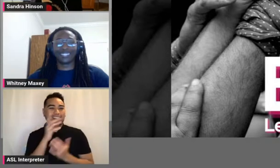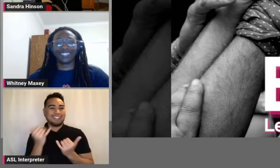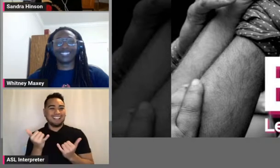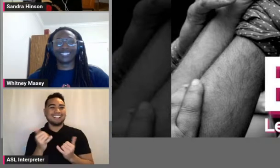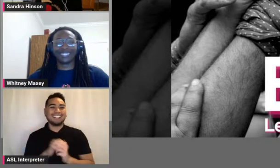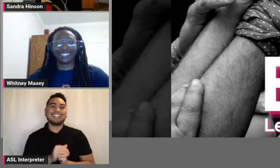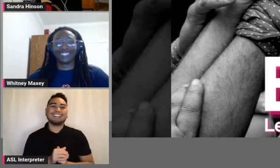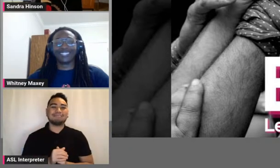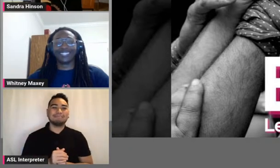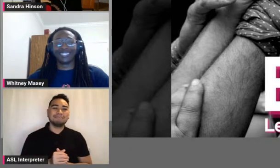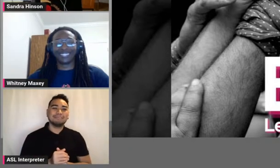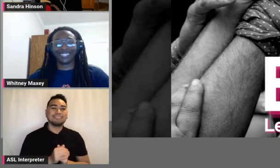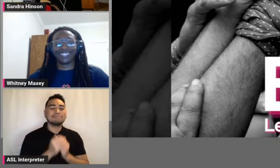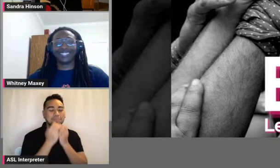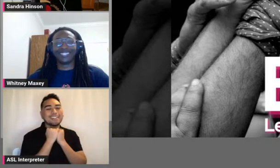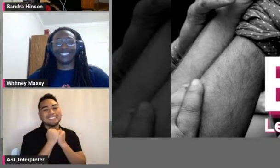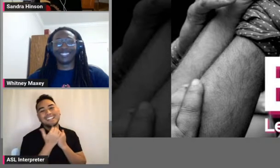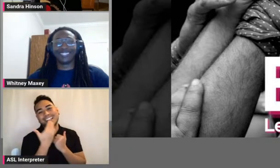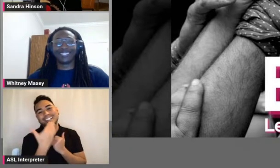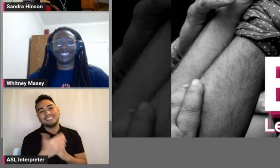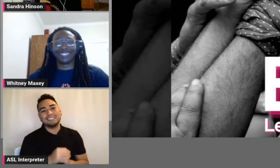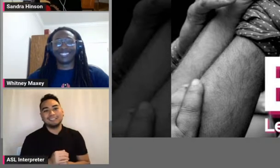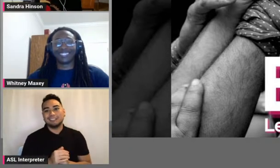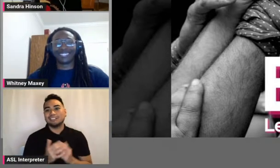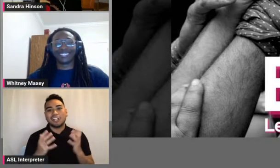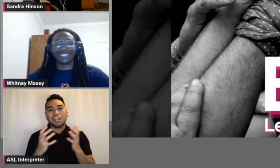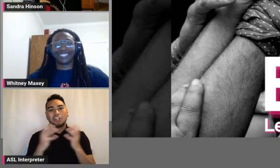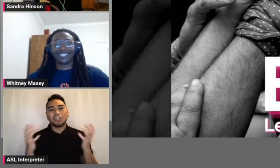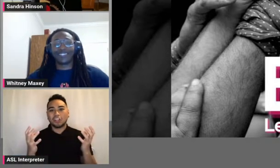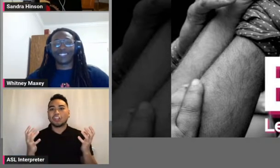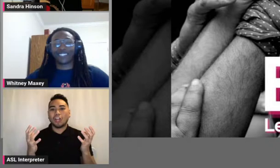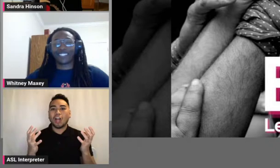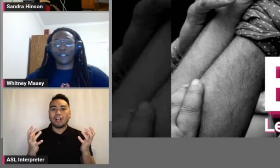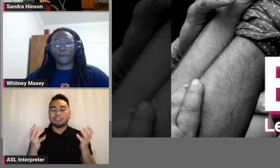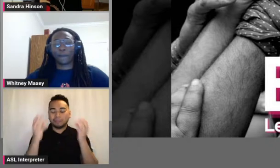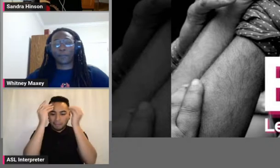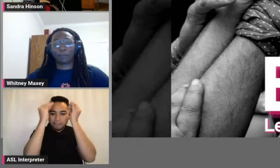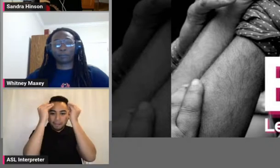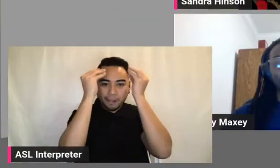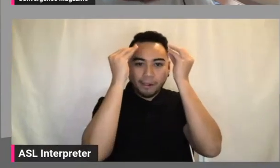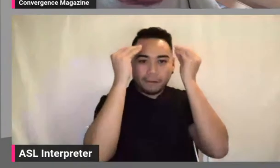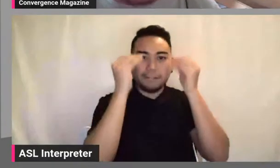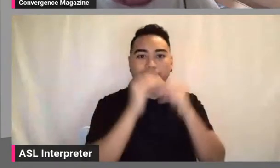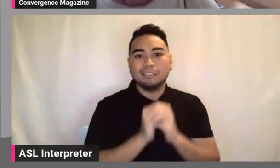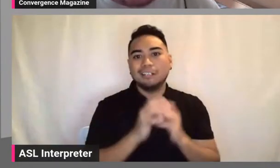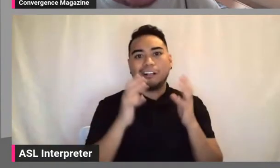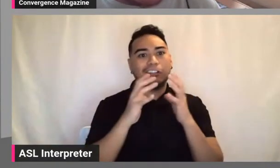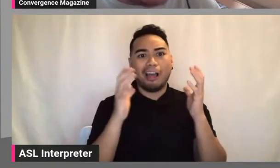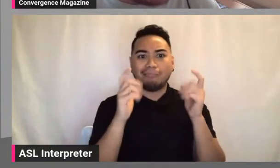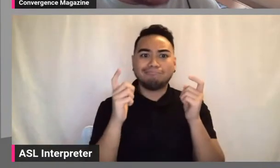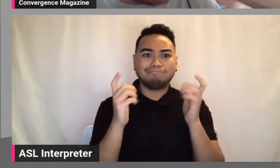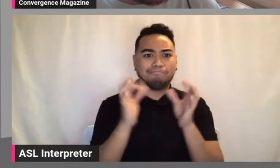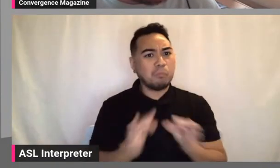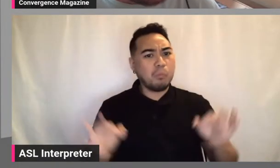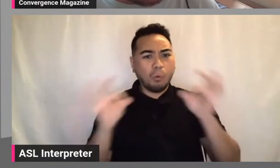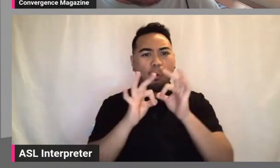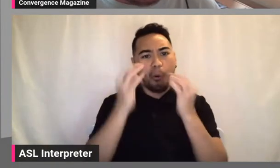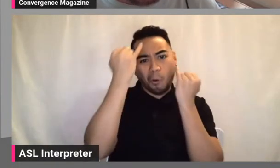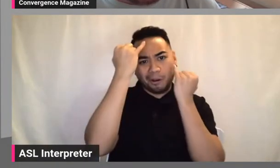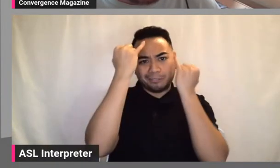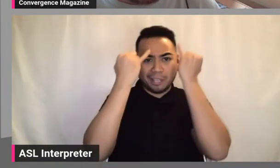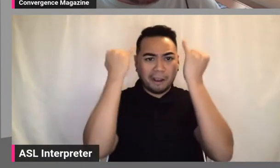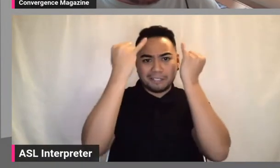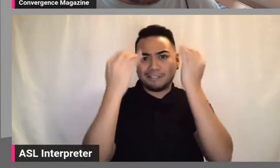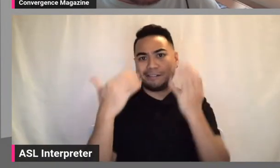you. That's a lot to take in, y'all. There's a lot of big ideas here that I think